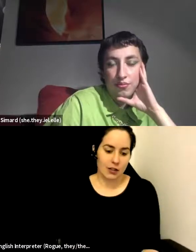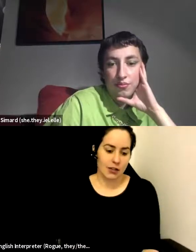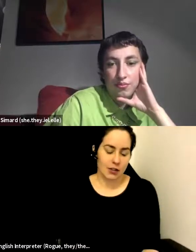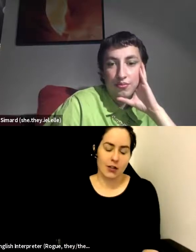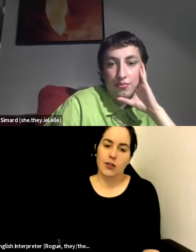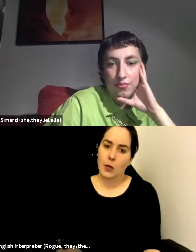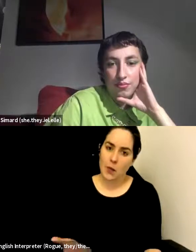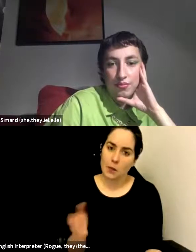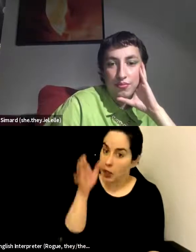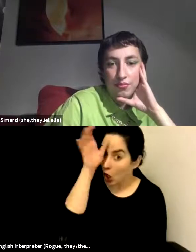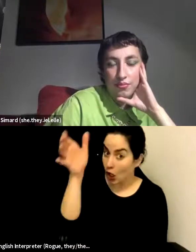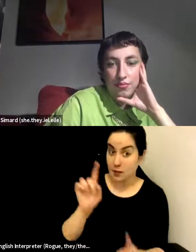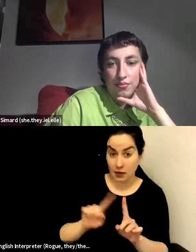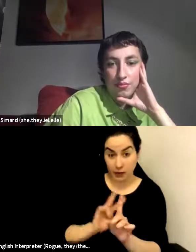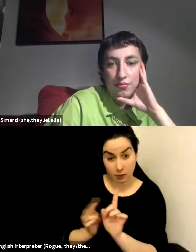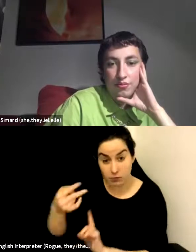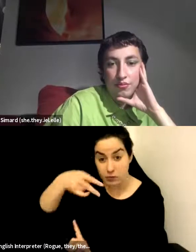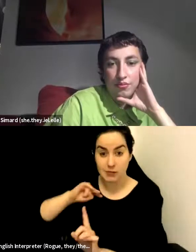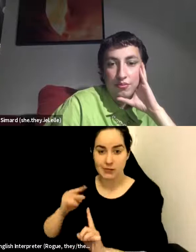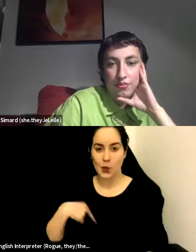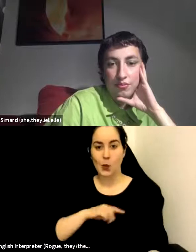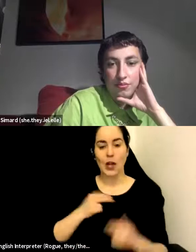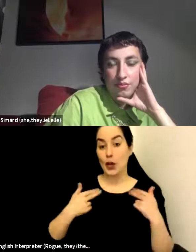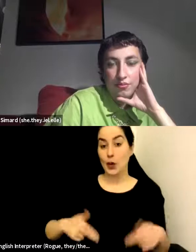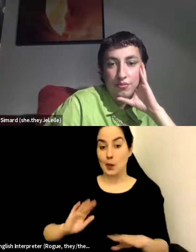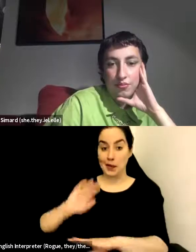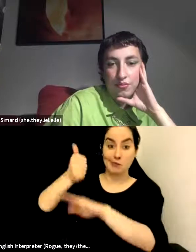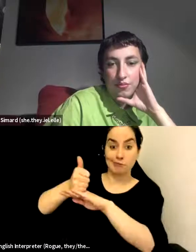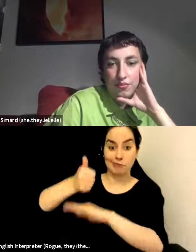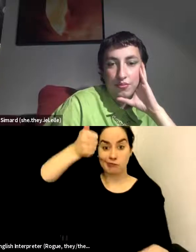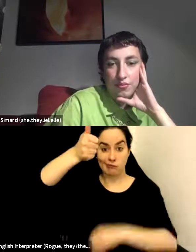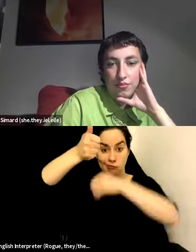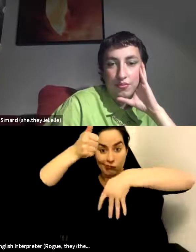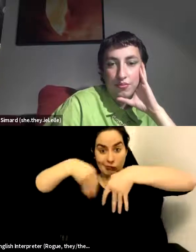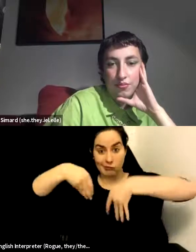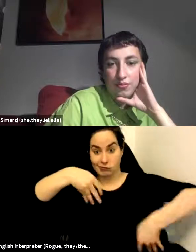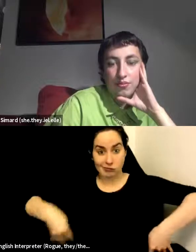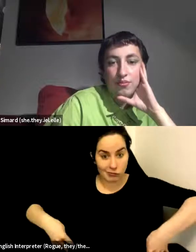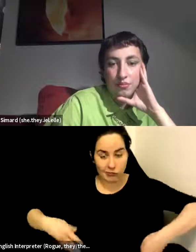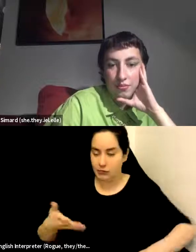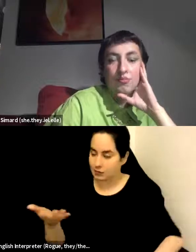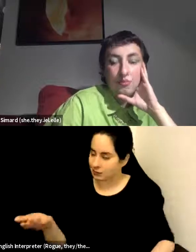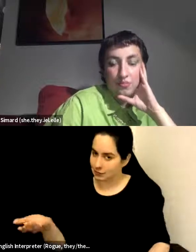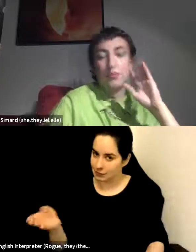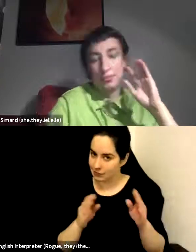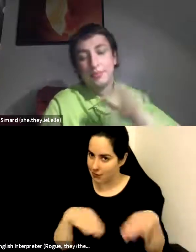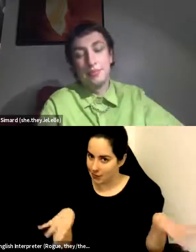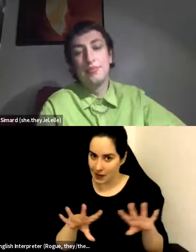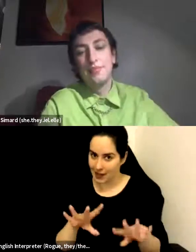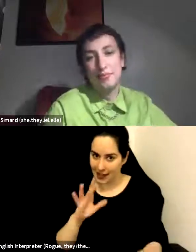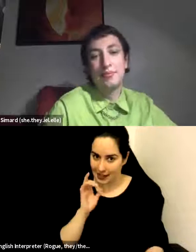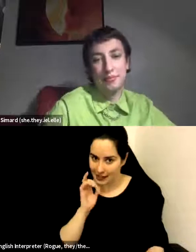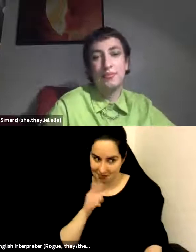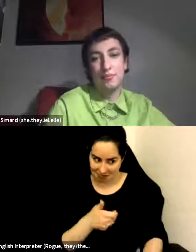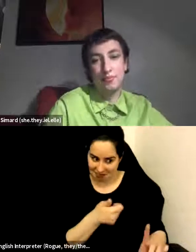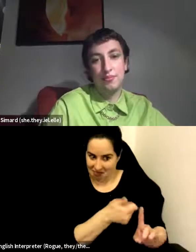worldviews of like humans, we place ourselves at the top, but the land doesn't necessarily need us to survive.